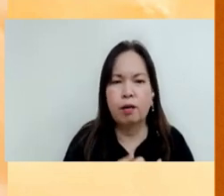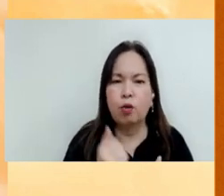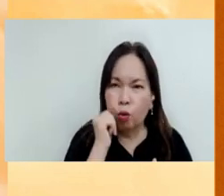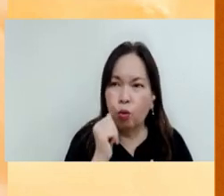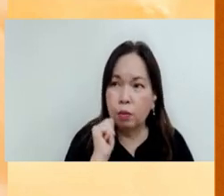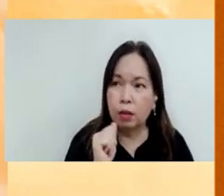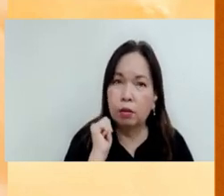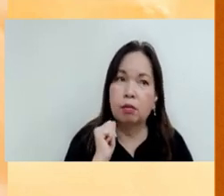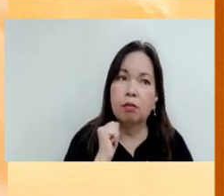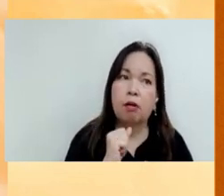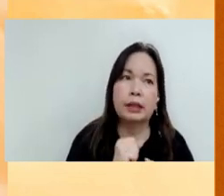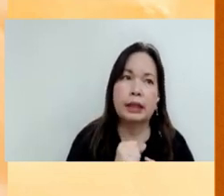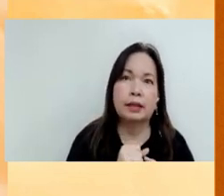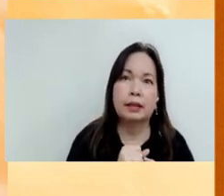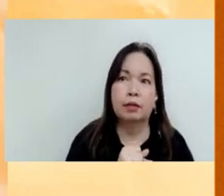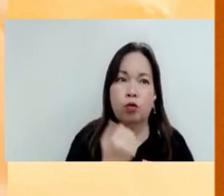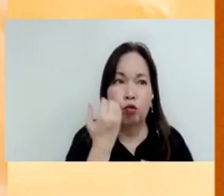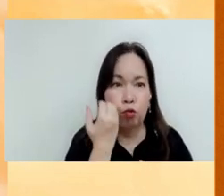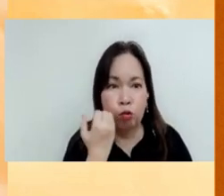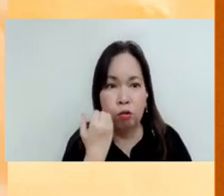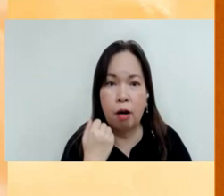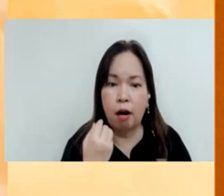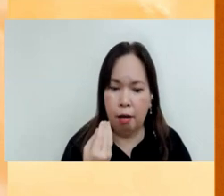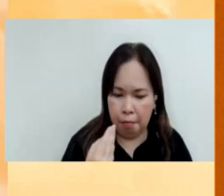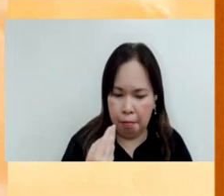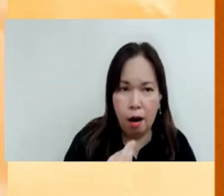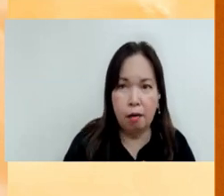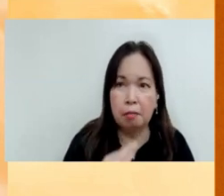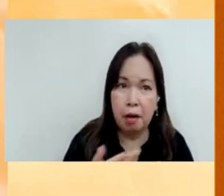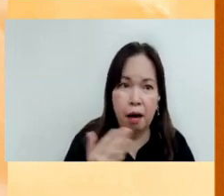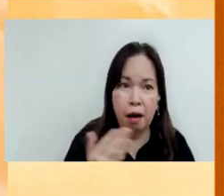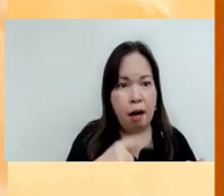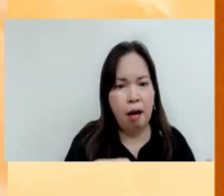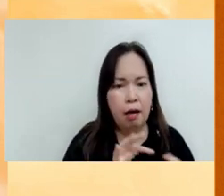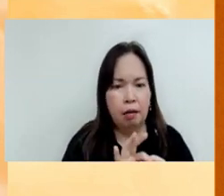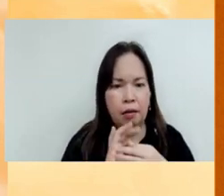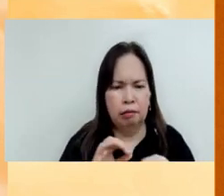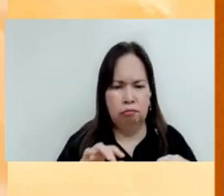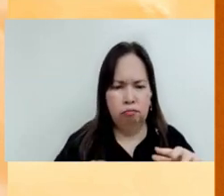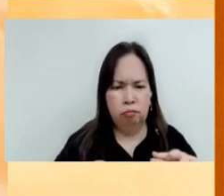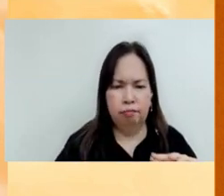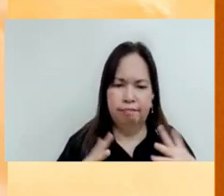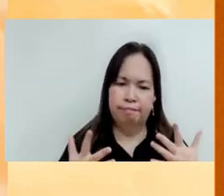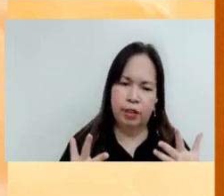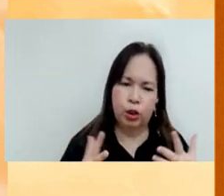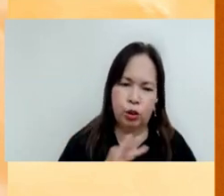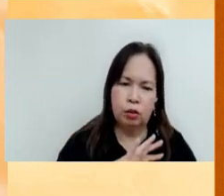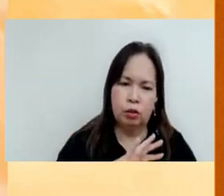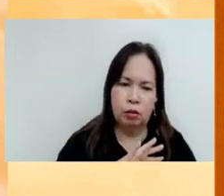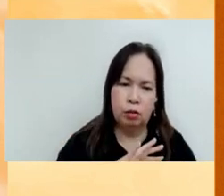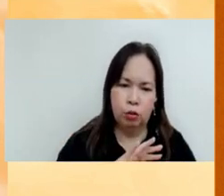unsafe you feel unsafe. So that causes anxiety. No, people have poor social skills because